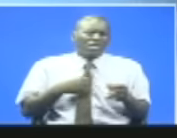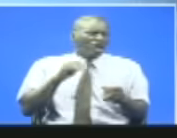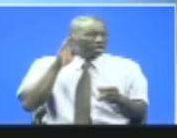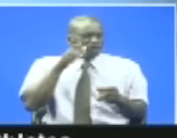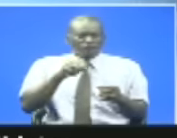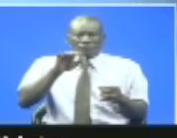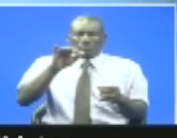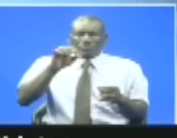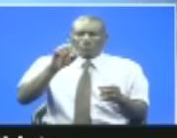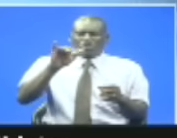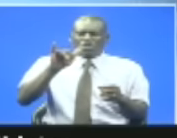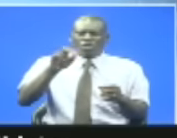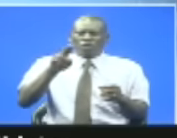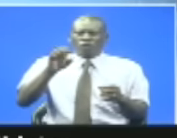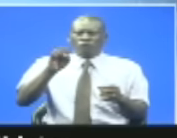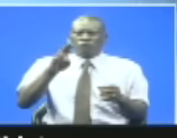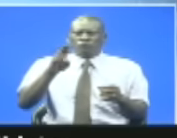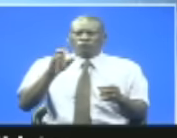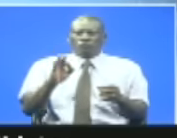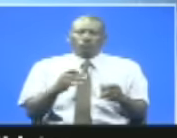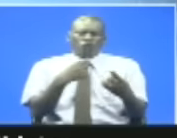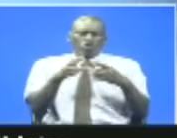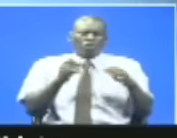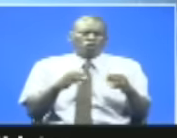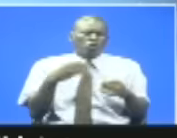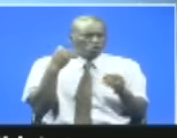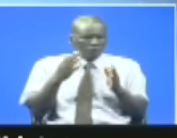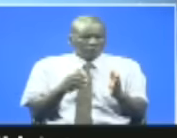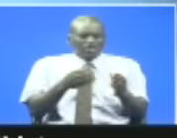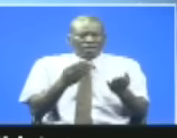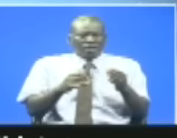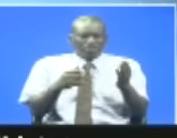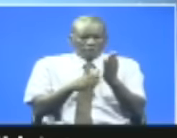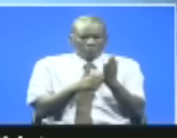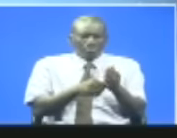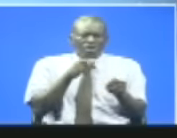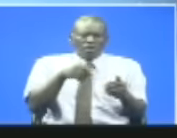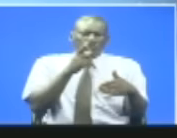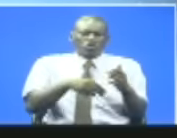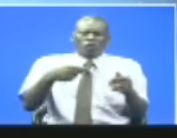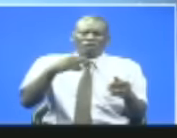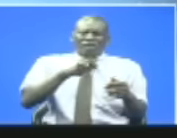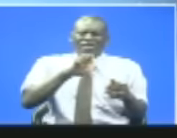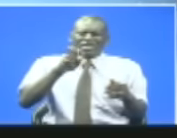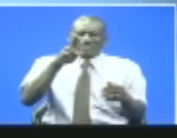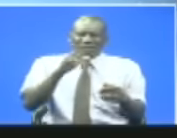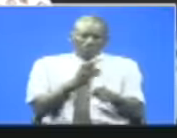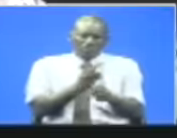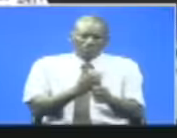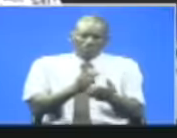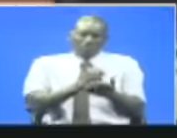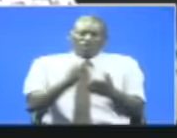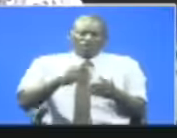about Wahuni, and whatever name he used. That is what Hillary Clinton did by referring to